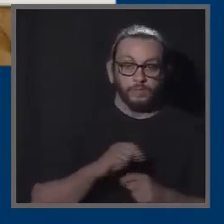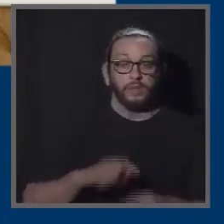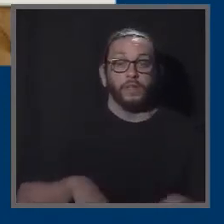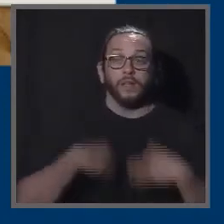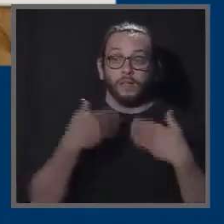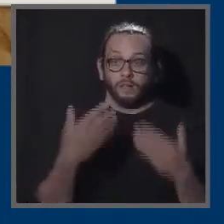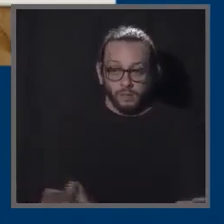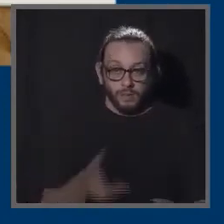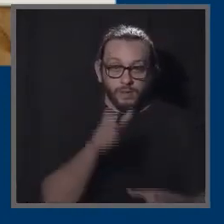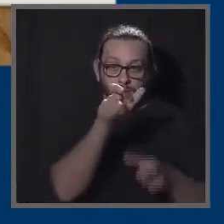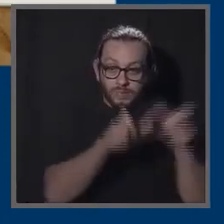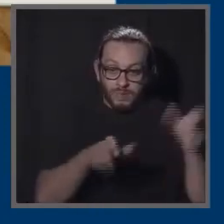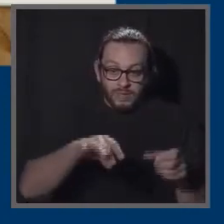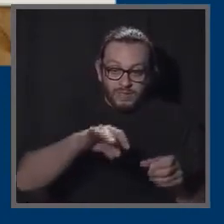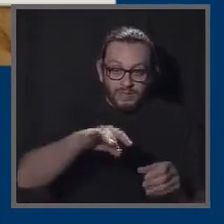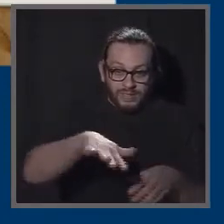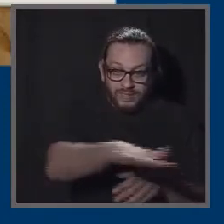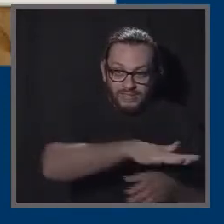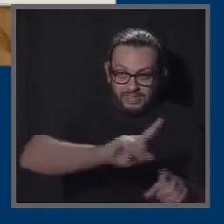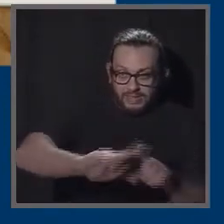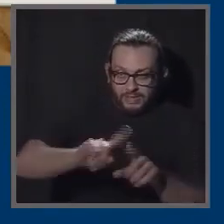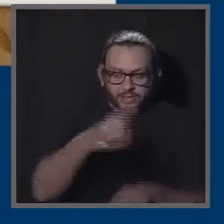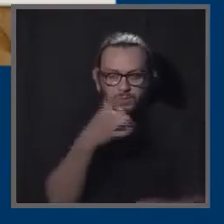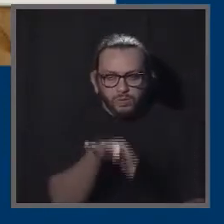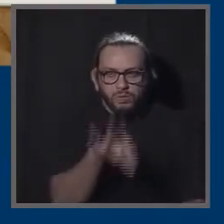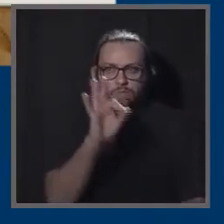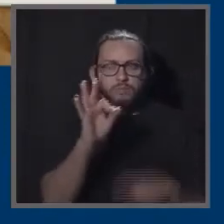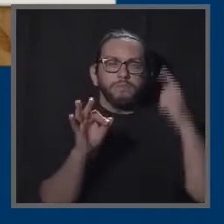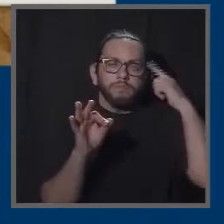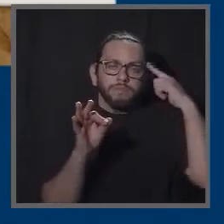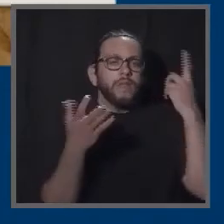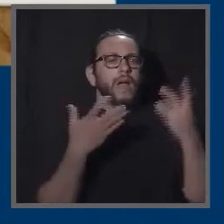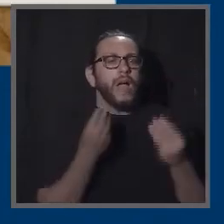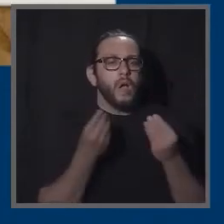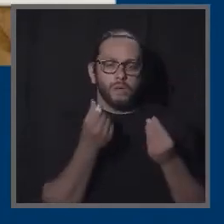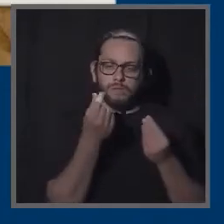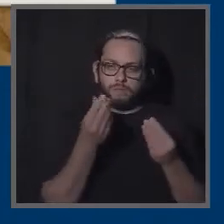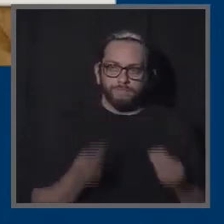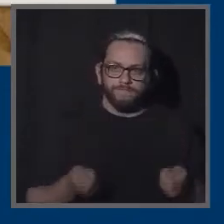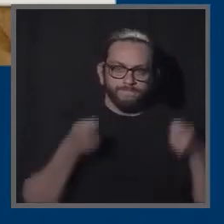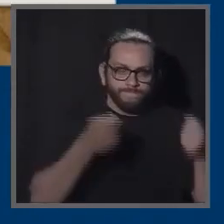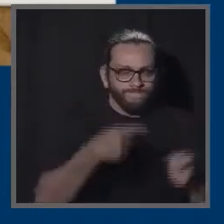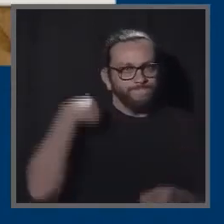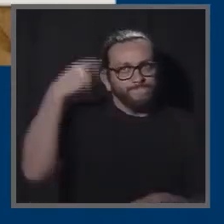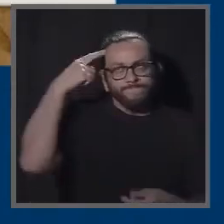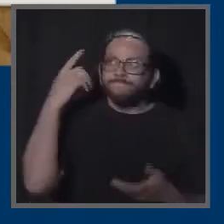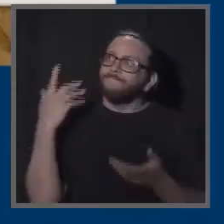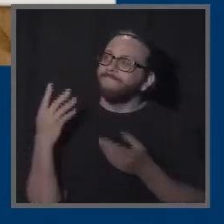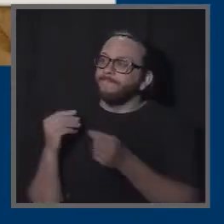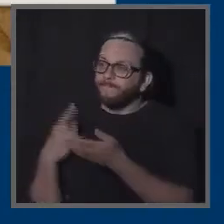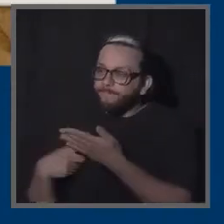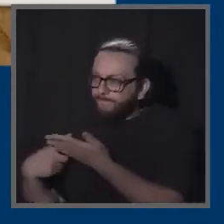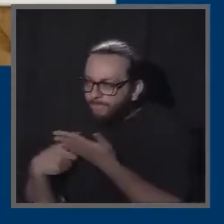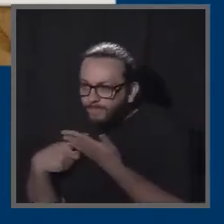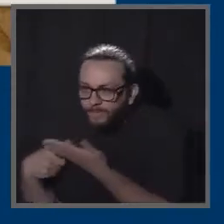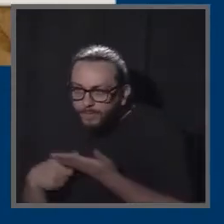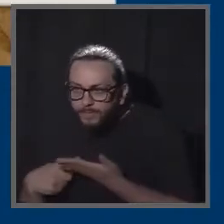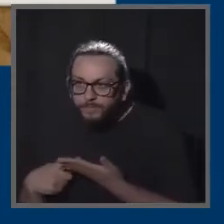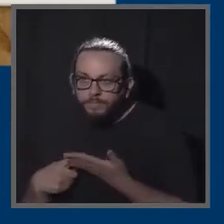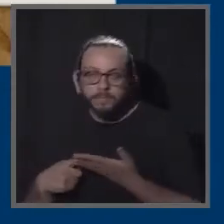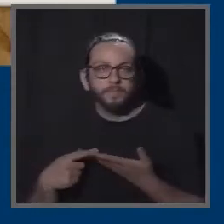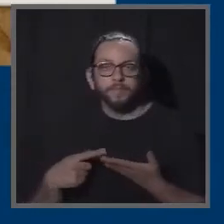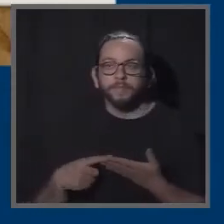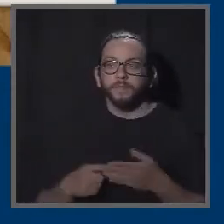spent in those locations. And this report, Creating the Environment, was a piece of research that my colleague Nick Wilson and